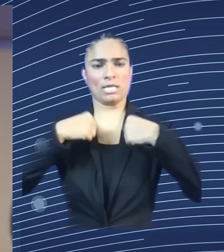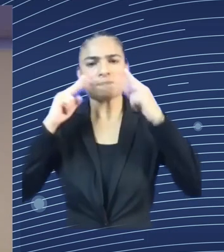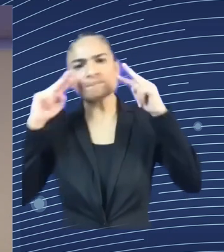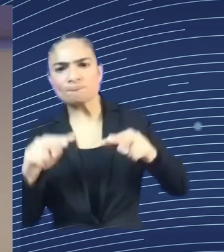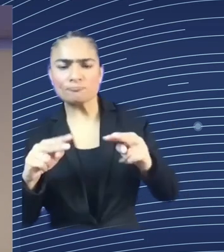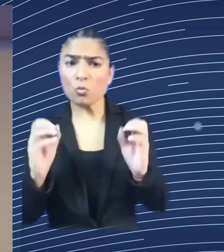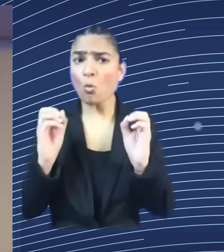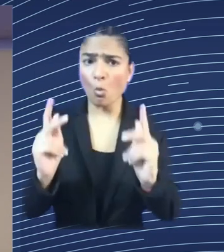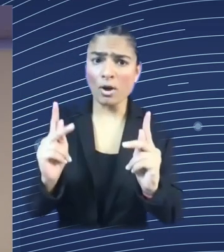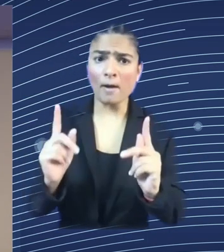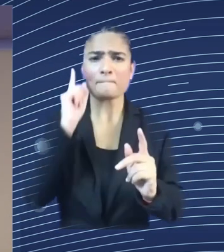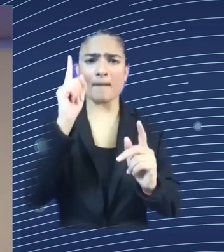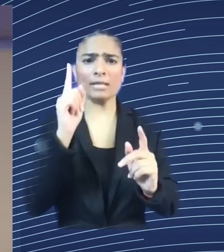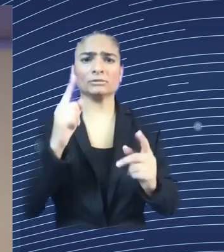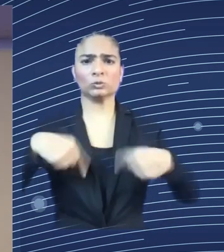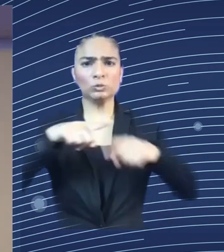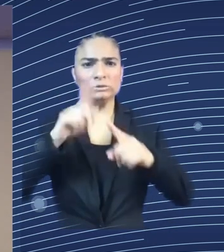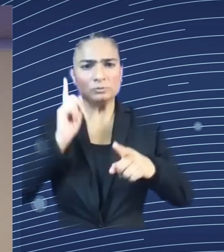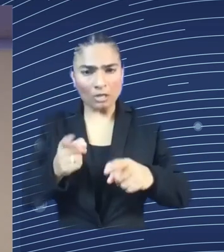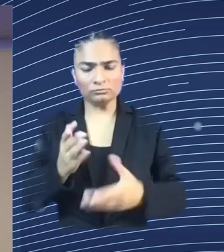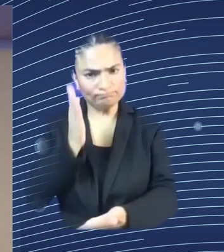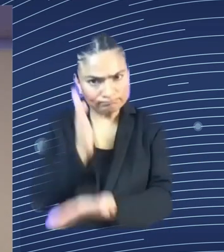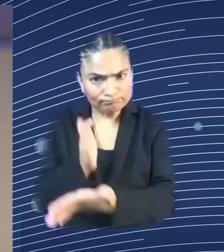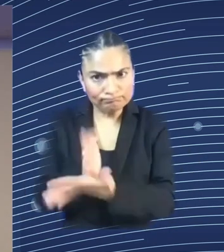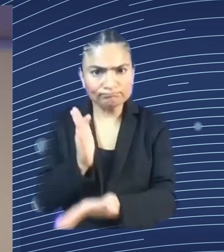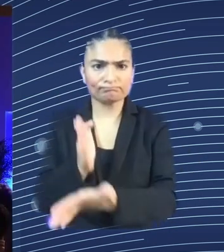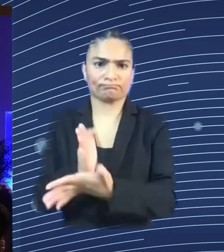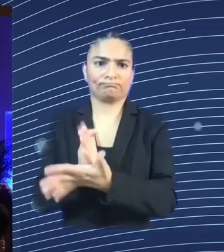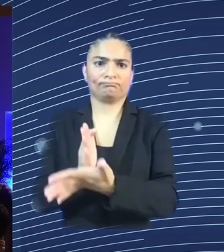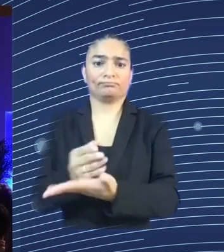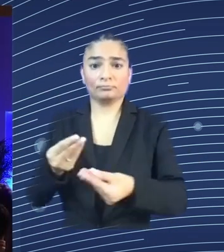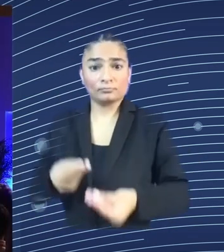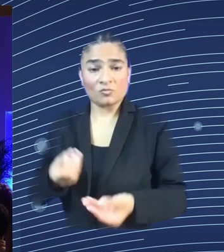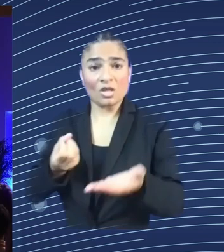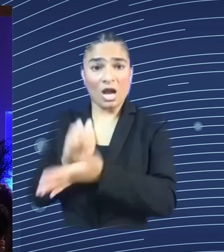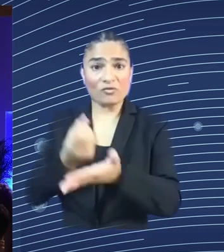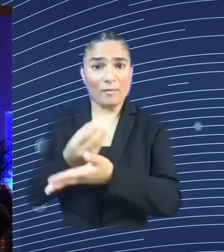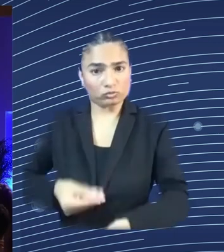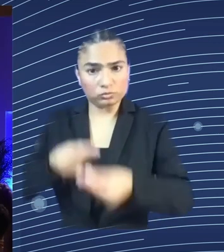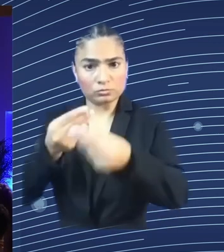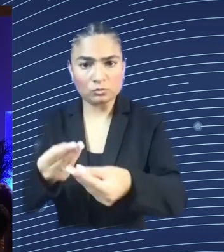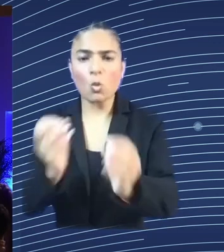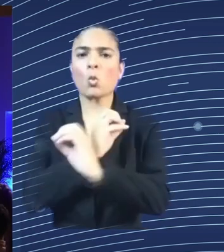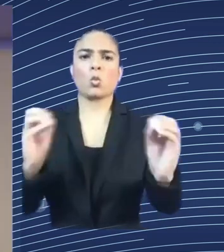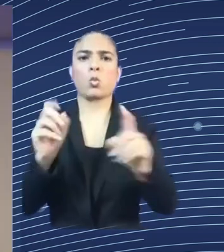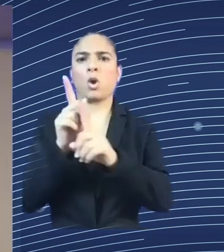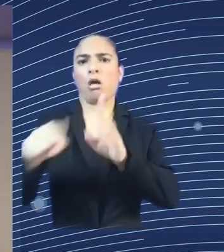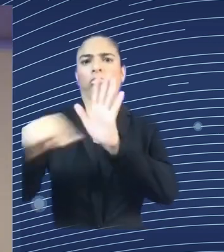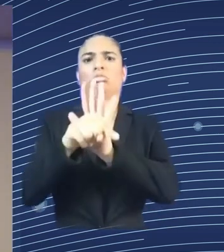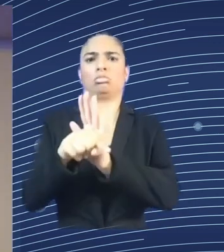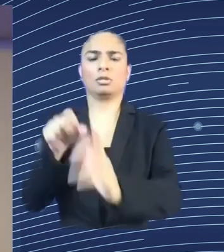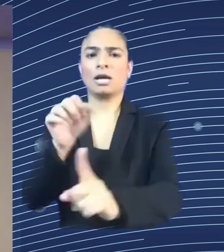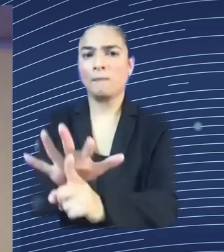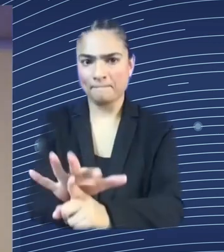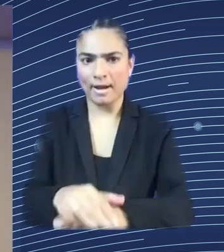sure that there's no negative impact. So maybe in case of refusal, then it should be, there should be an oversight, but... Yes, it depends